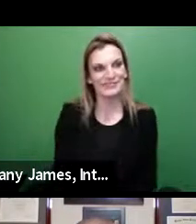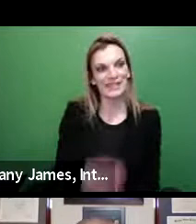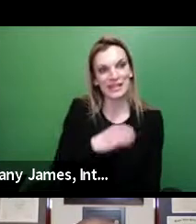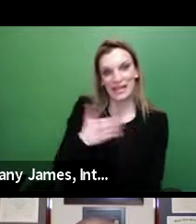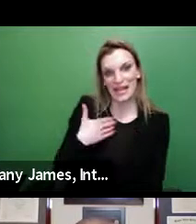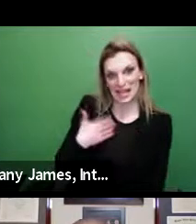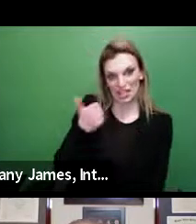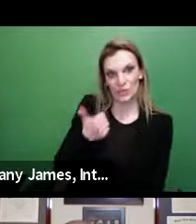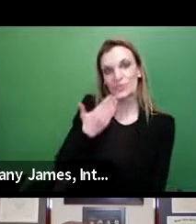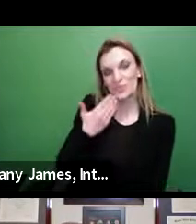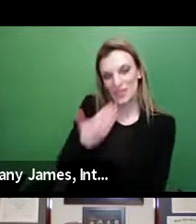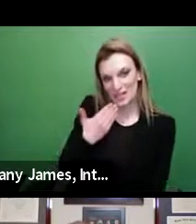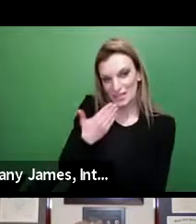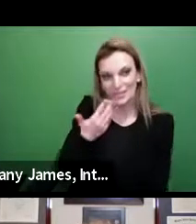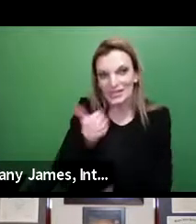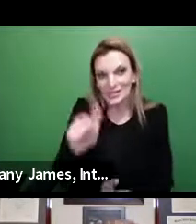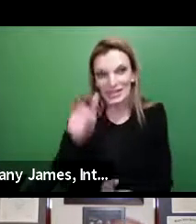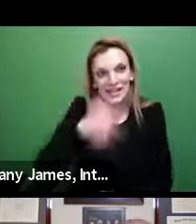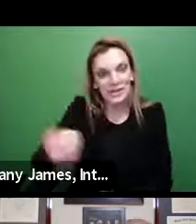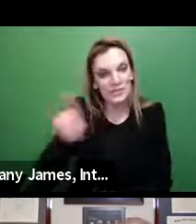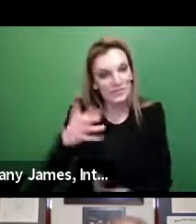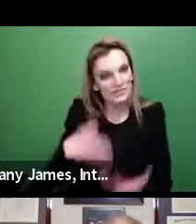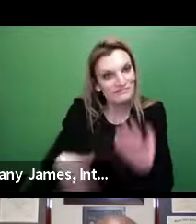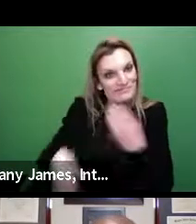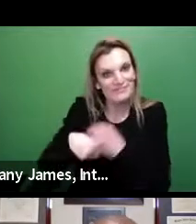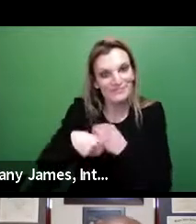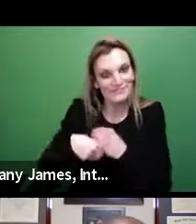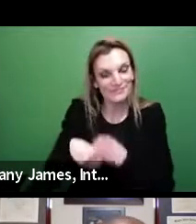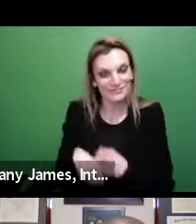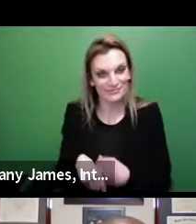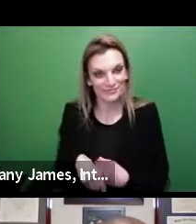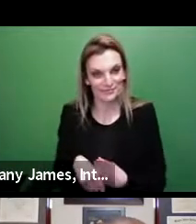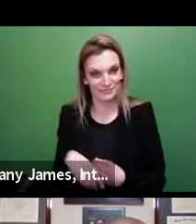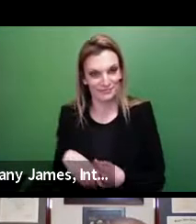Any commissioners would like to say any words to Commissioner Kopach?